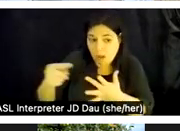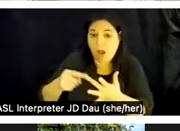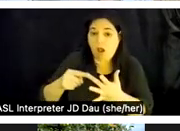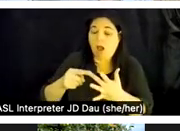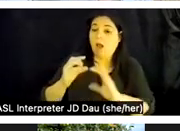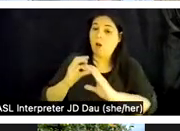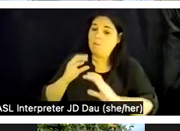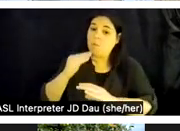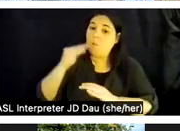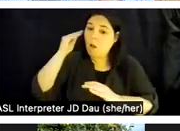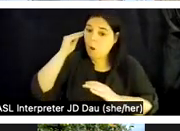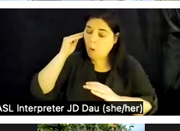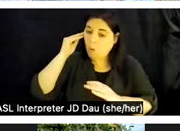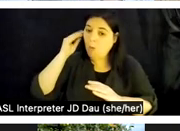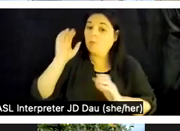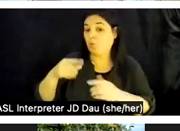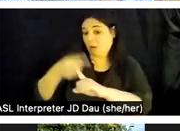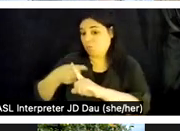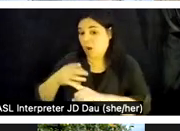where people either rent or buy,